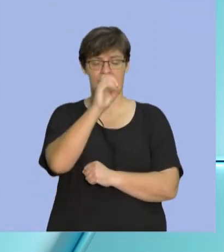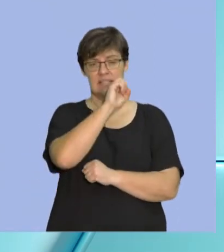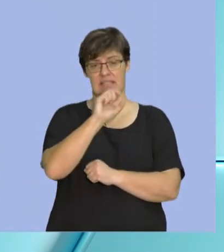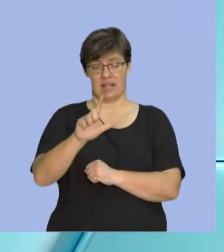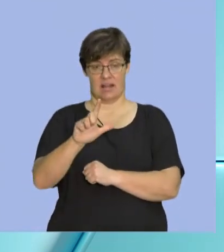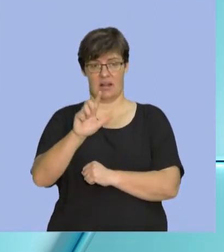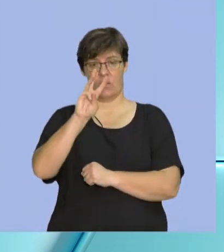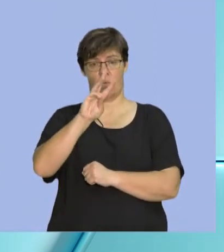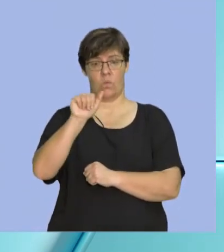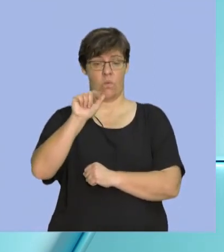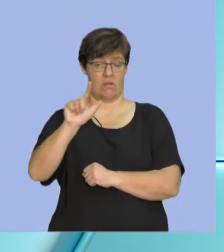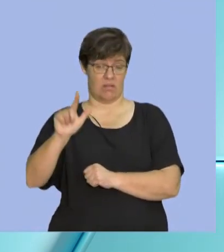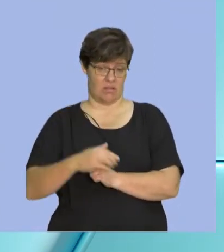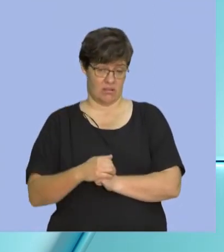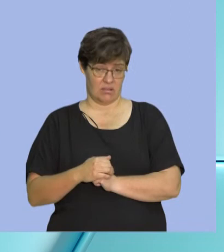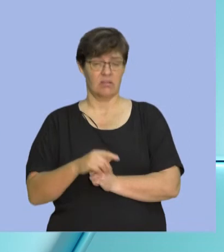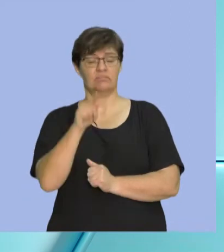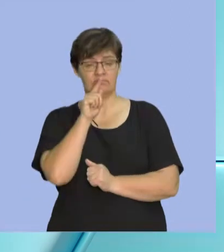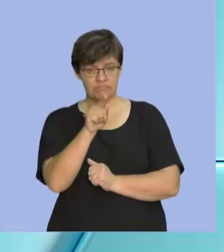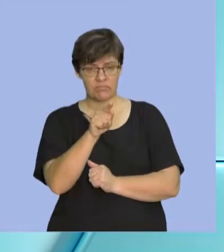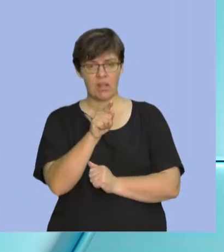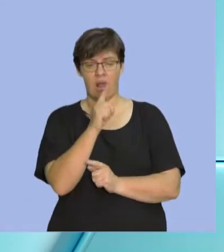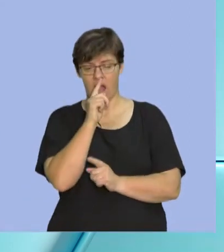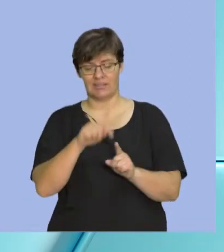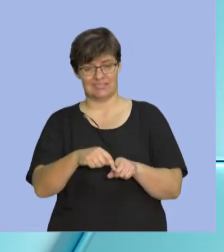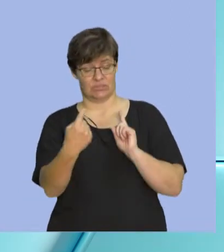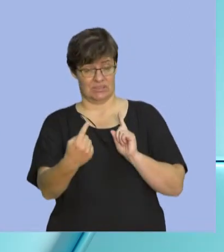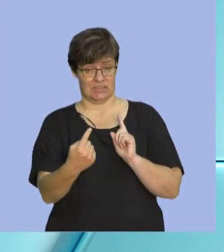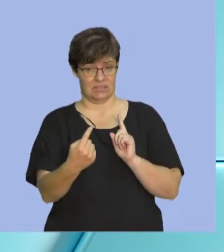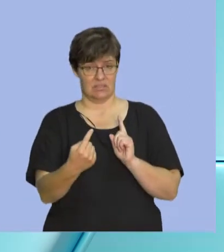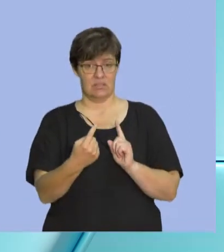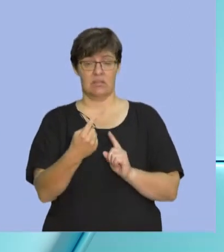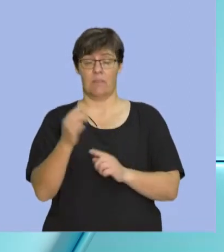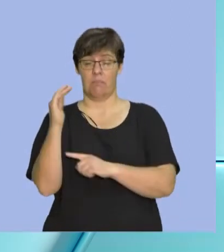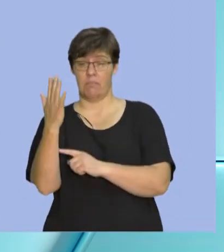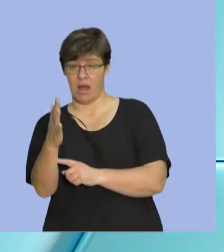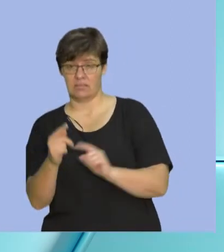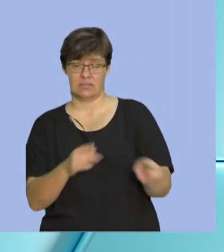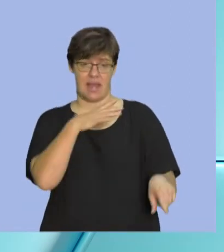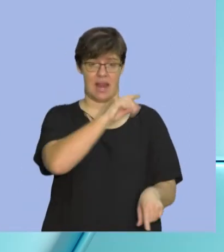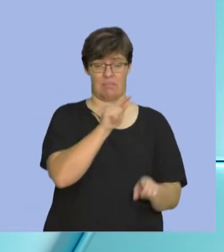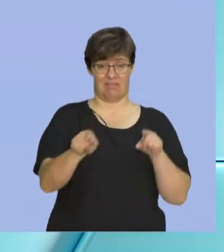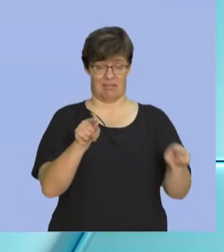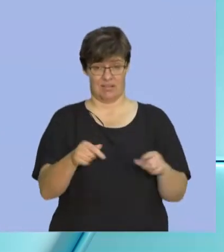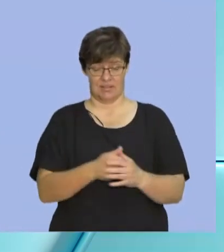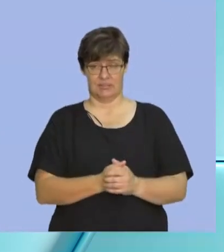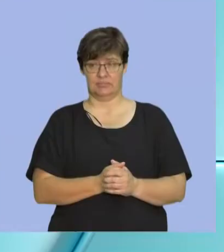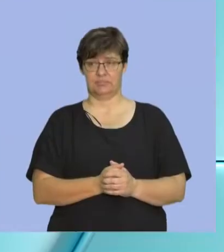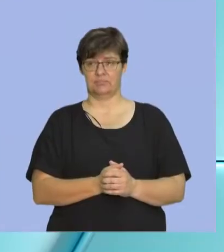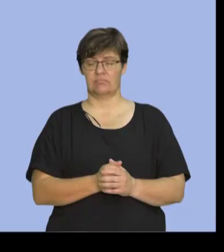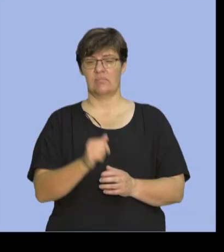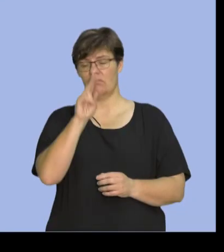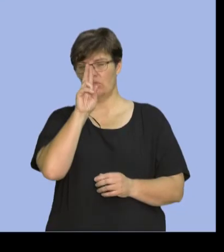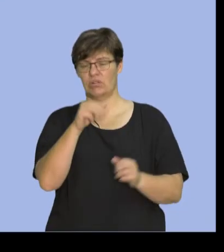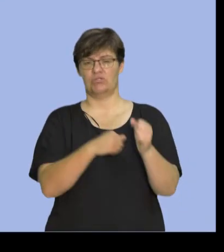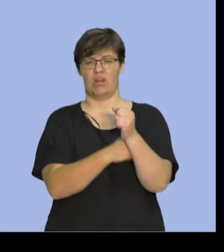cells, and often we use this as a differentiating factor between a plant cell and an animal cell. Let's look at the structure